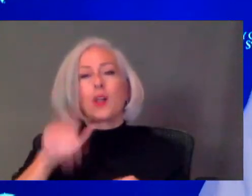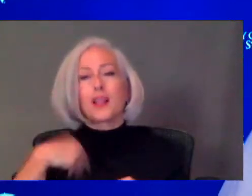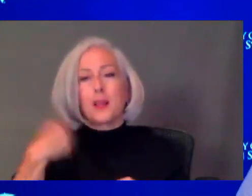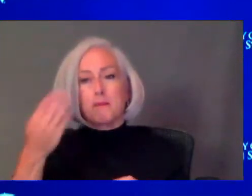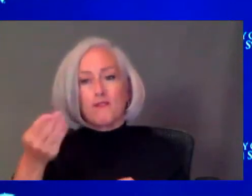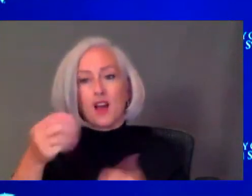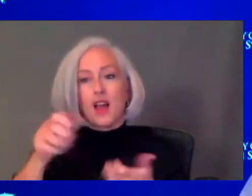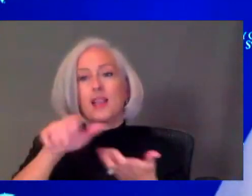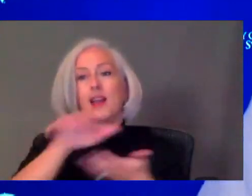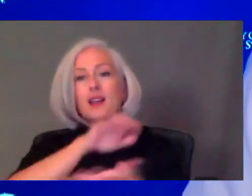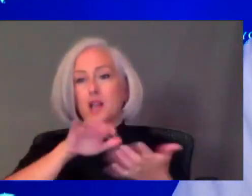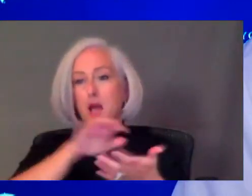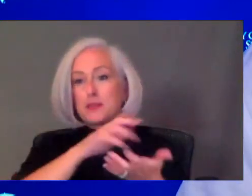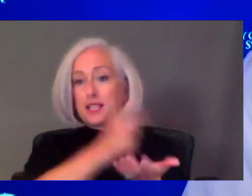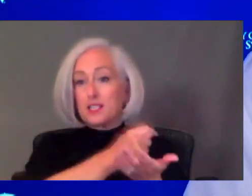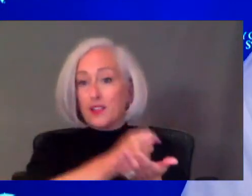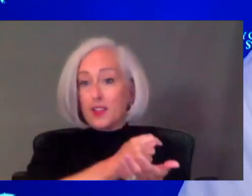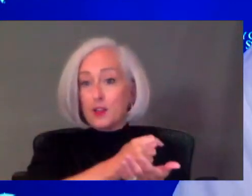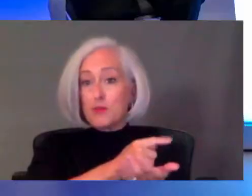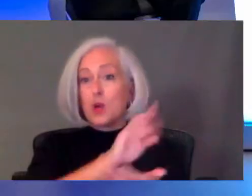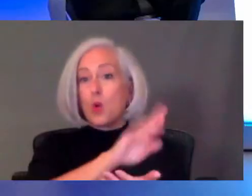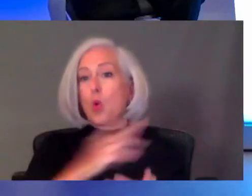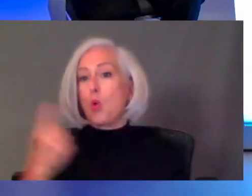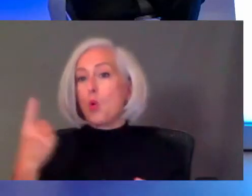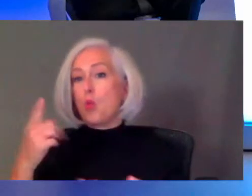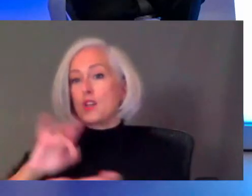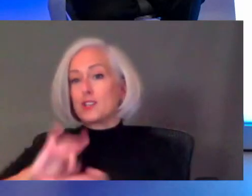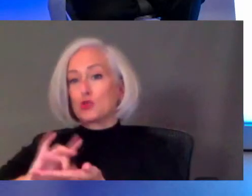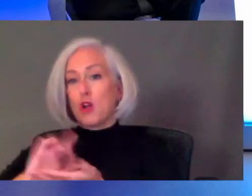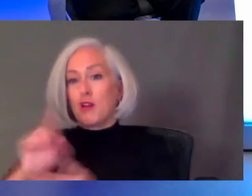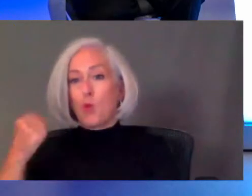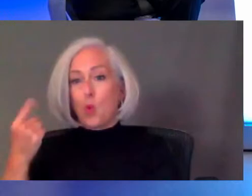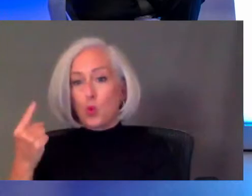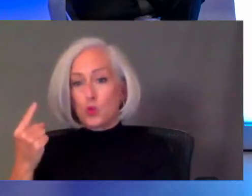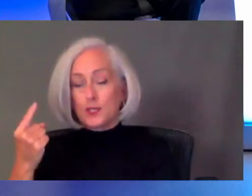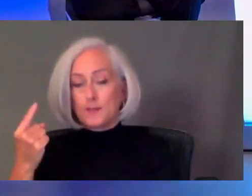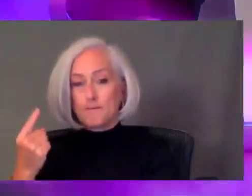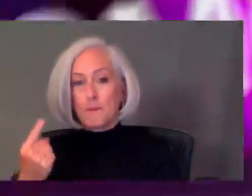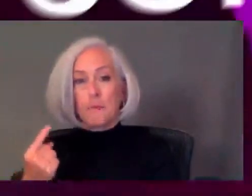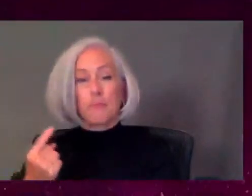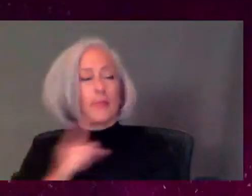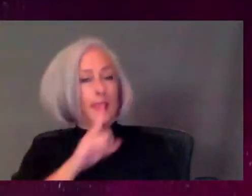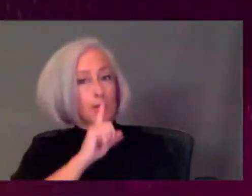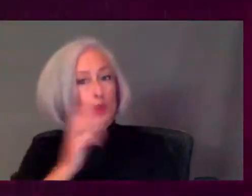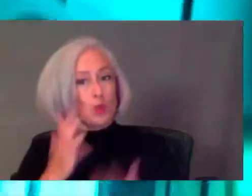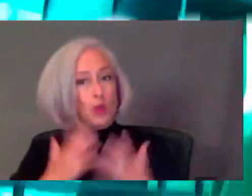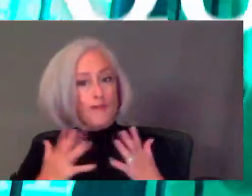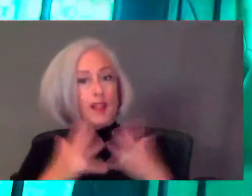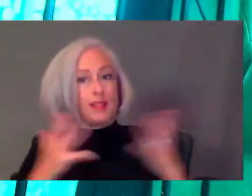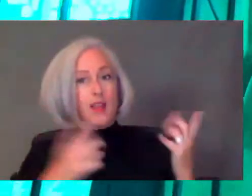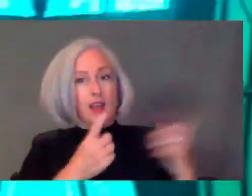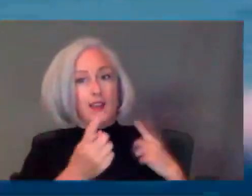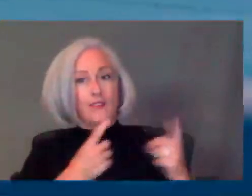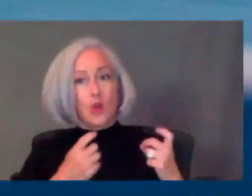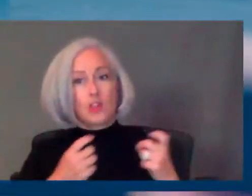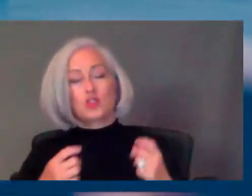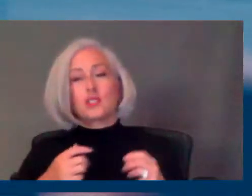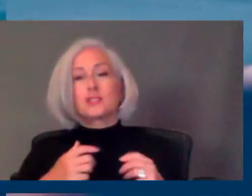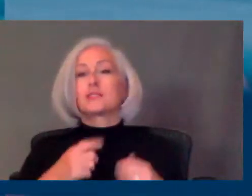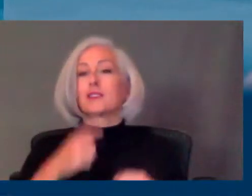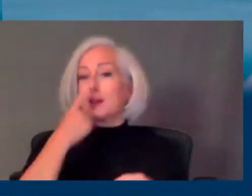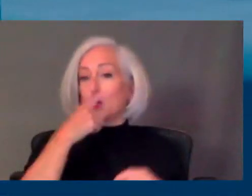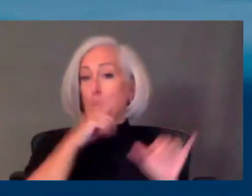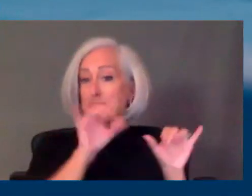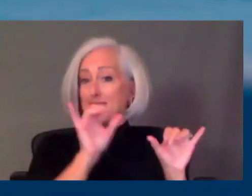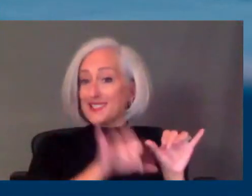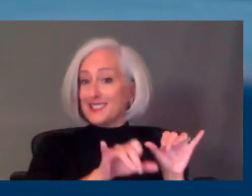drugs from the active 2 phase 2 trial been moved to phase 3 yet? So